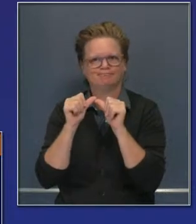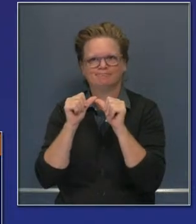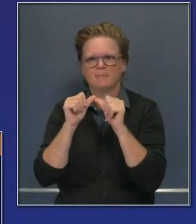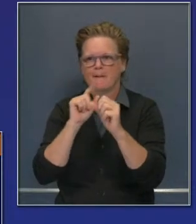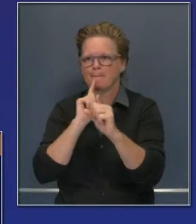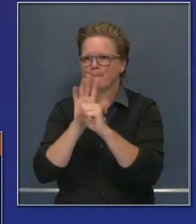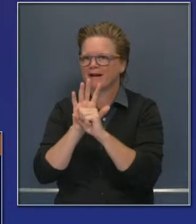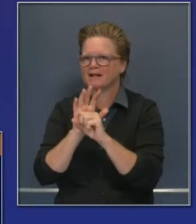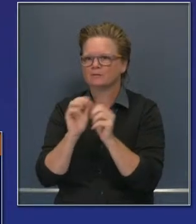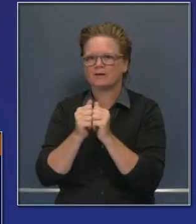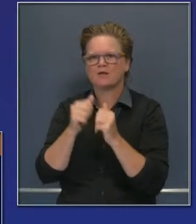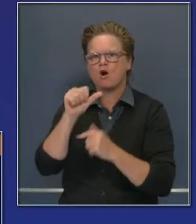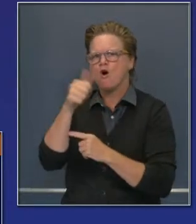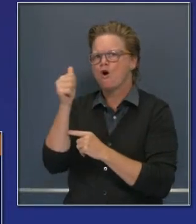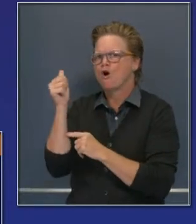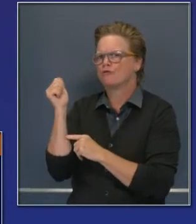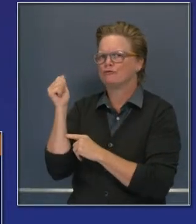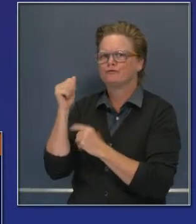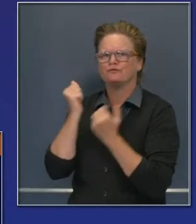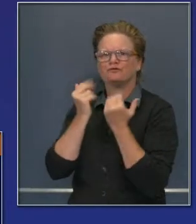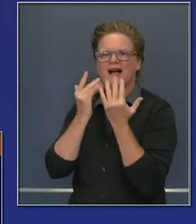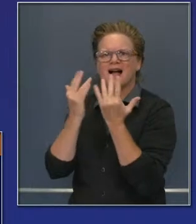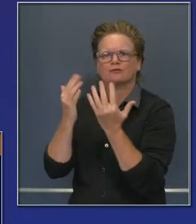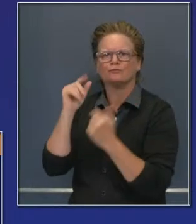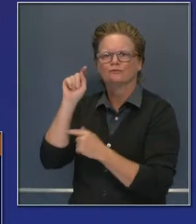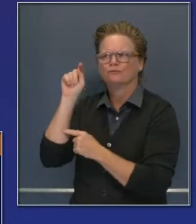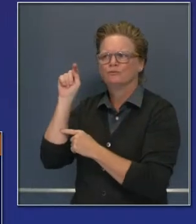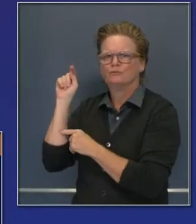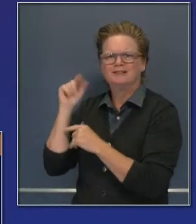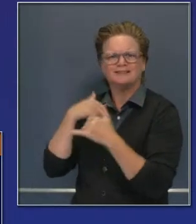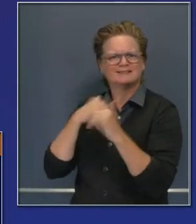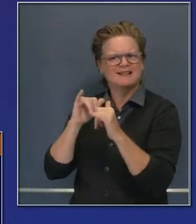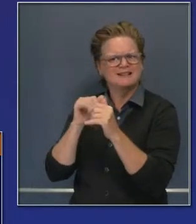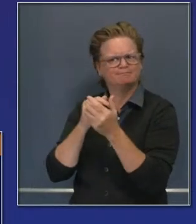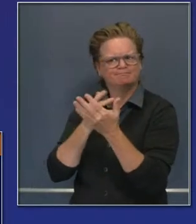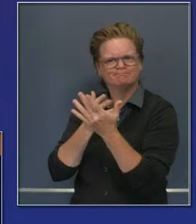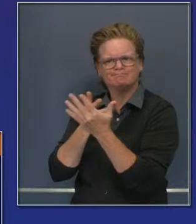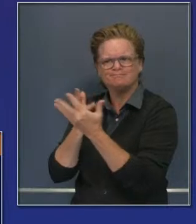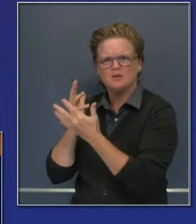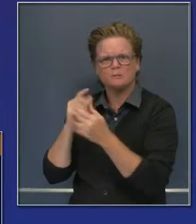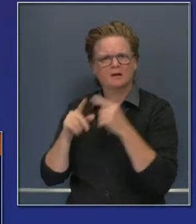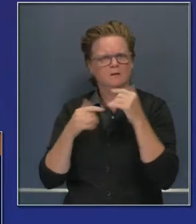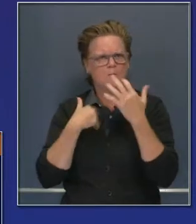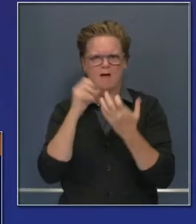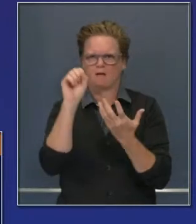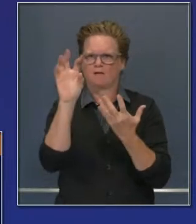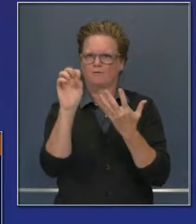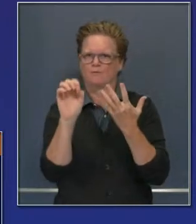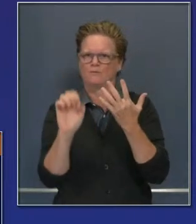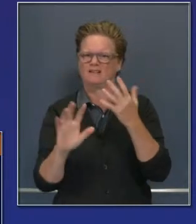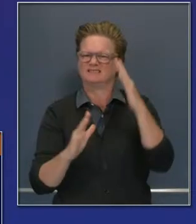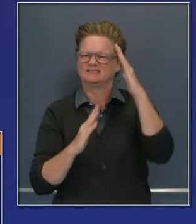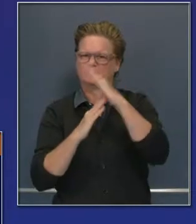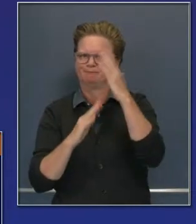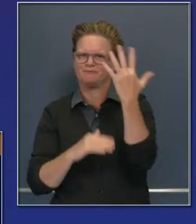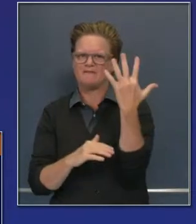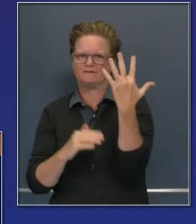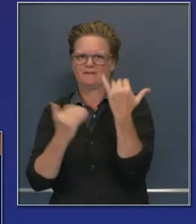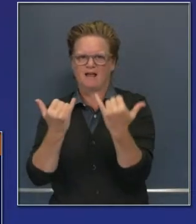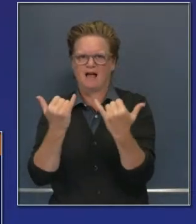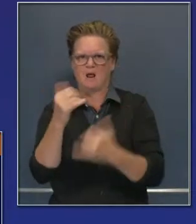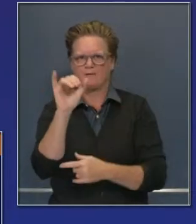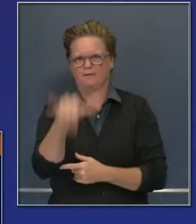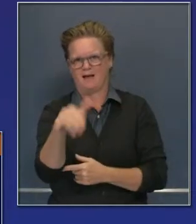large complexes, but now 5 of the top 10 most impacted wildfires in our